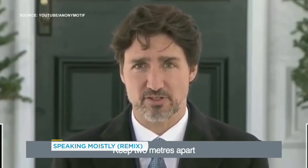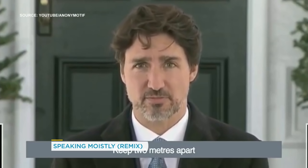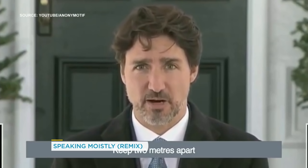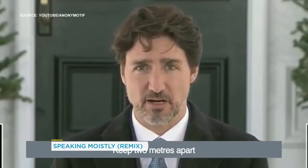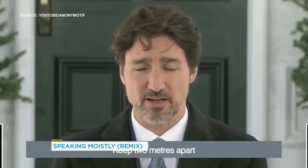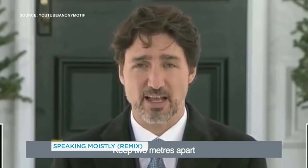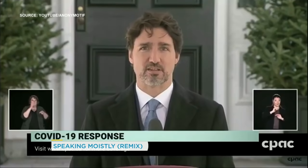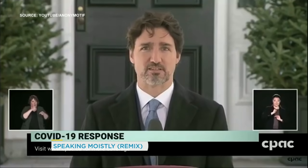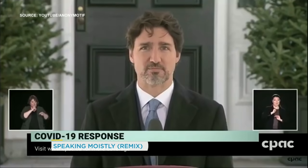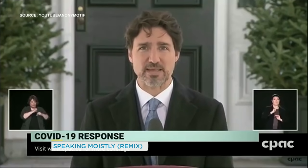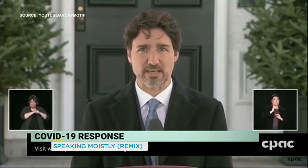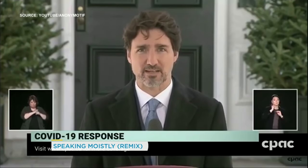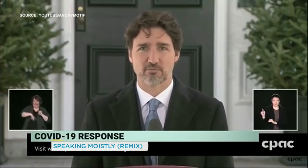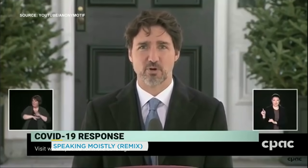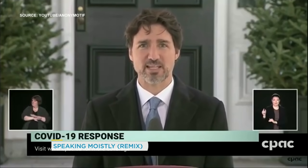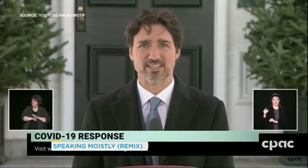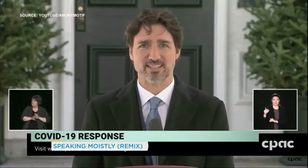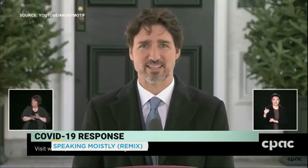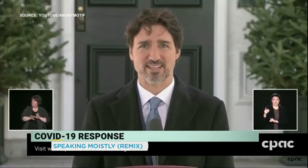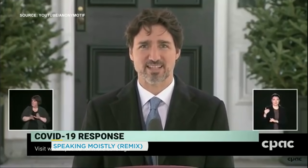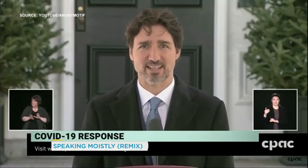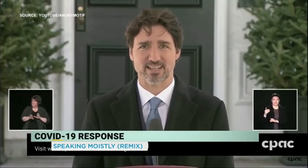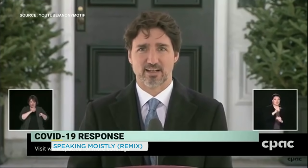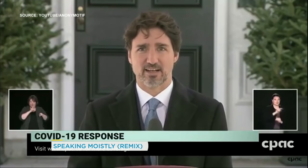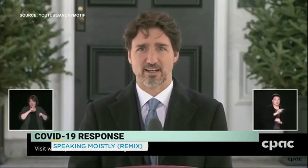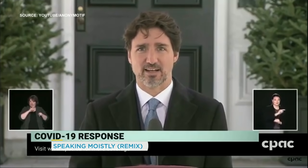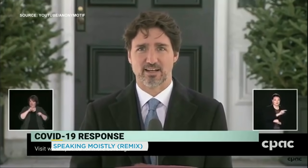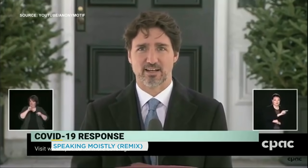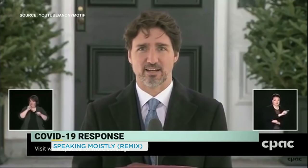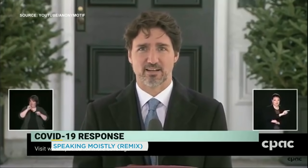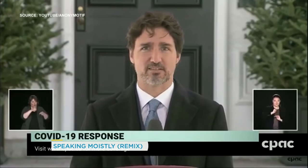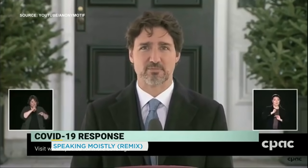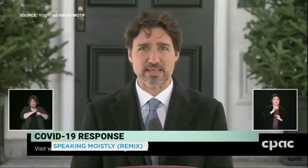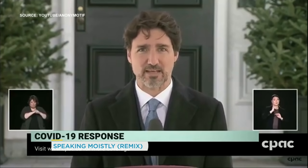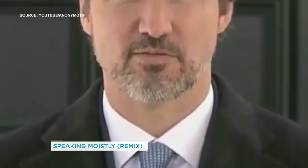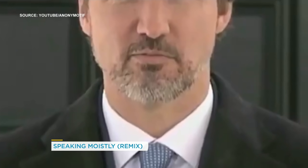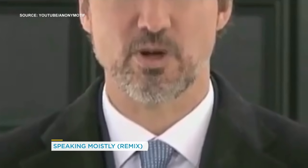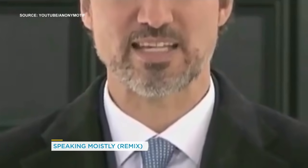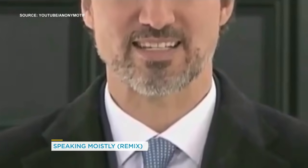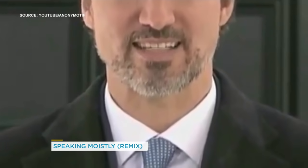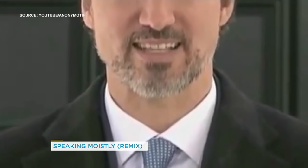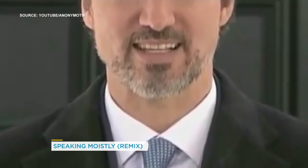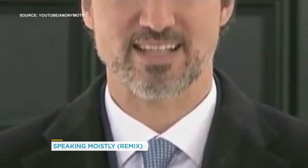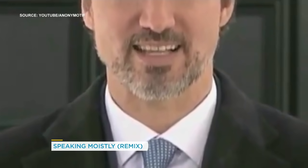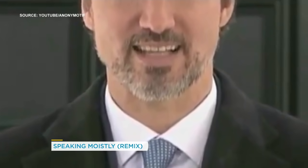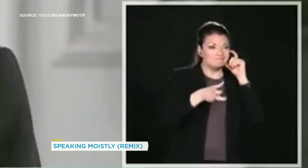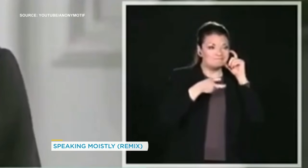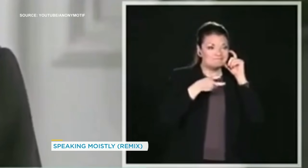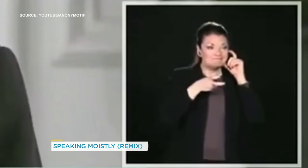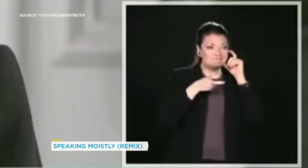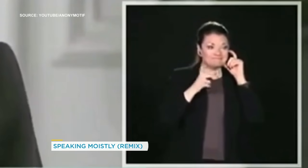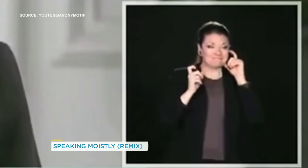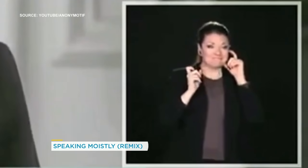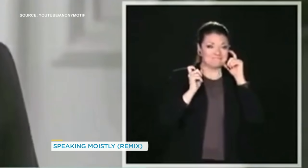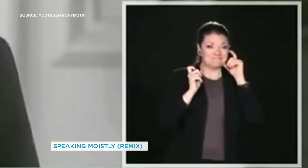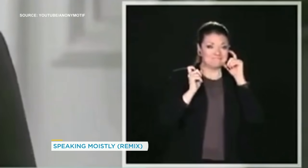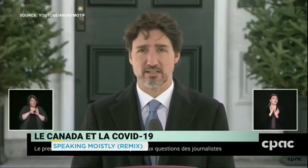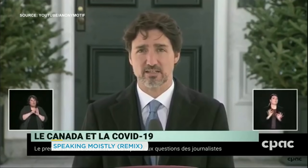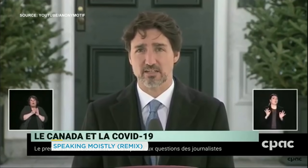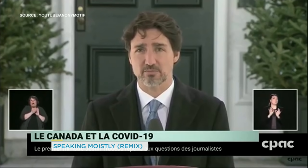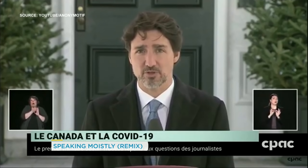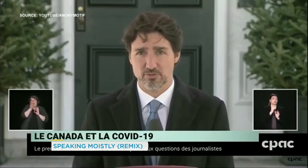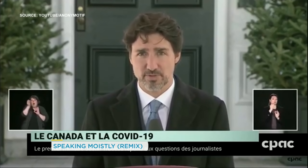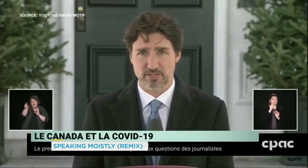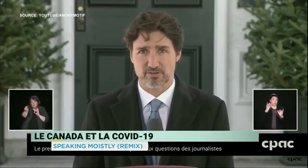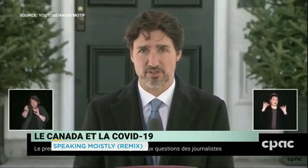I just can't get enough. And Ben knows all the words already. Did you hear him? That's Ben doing